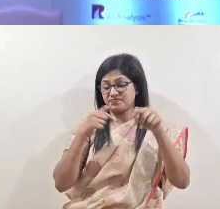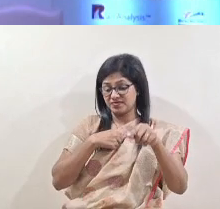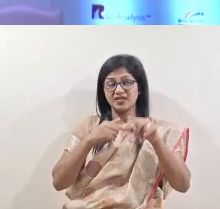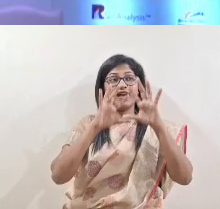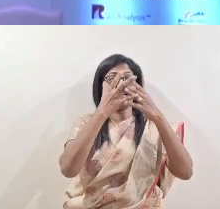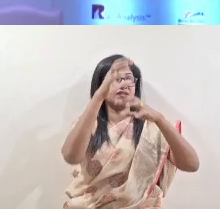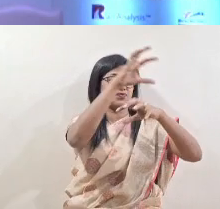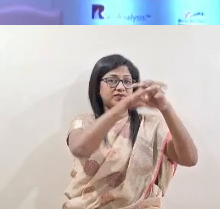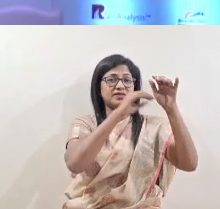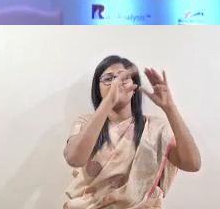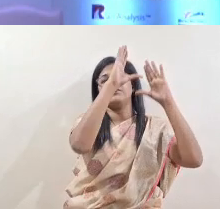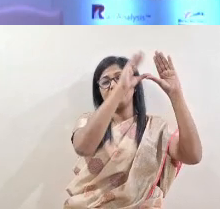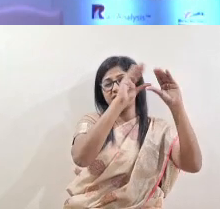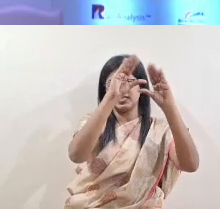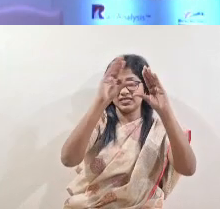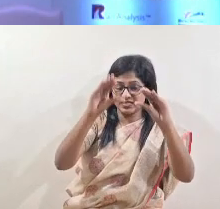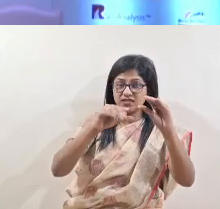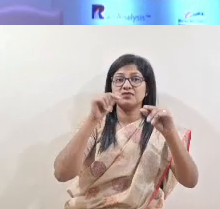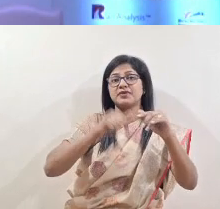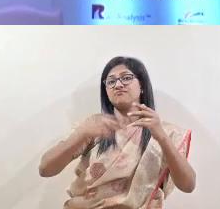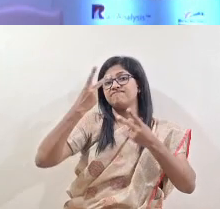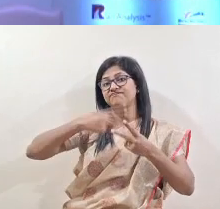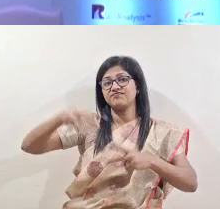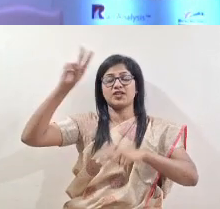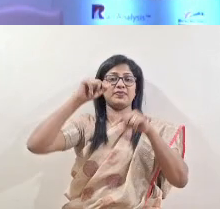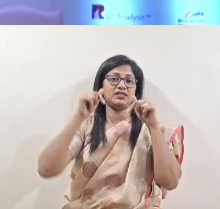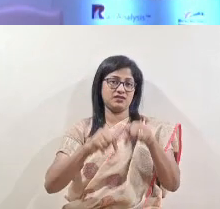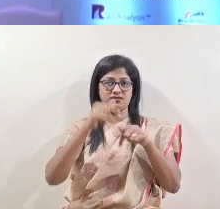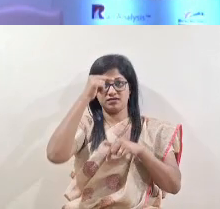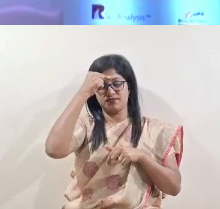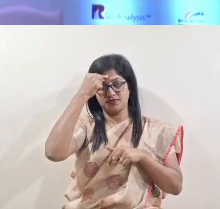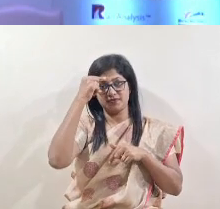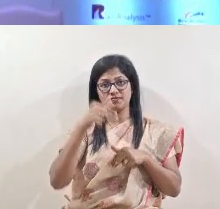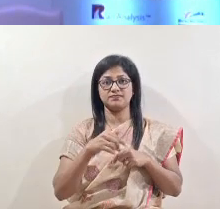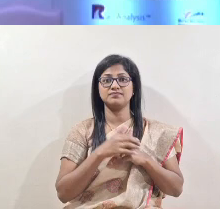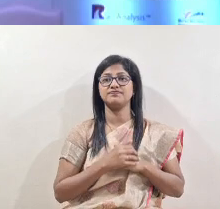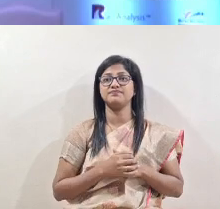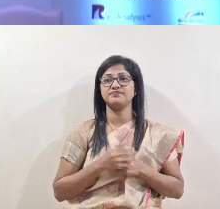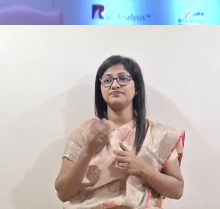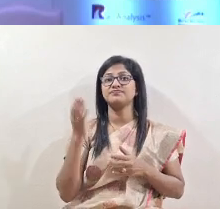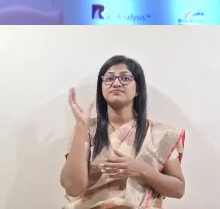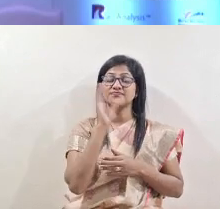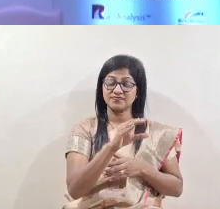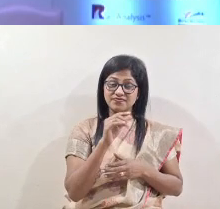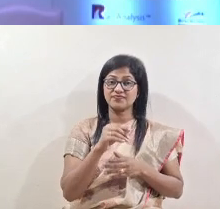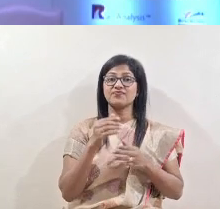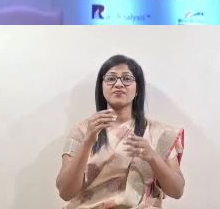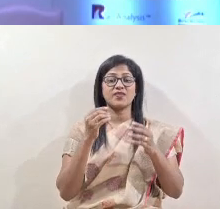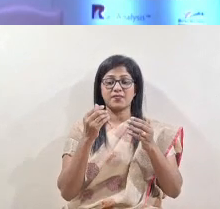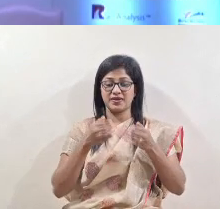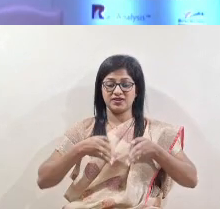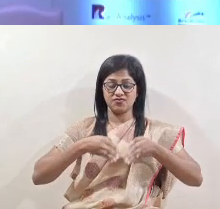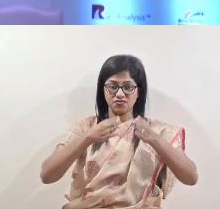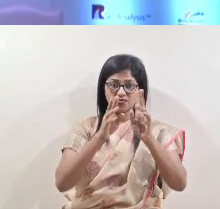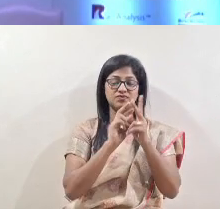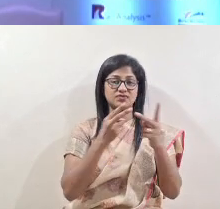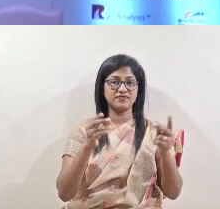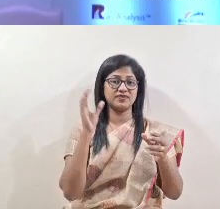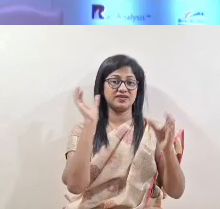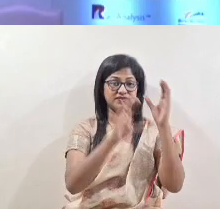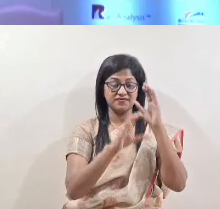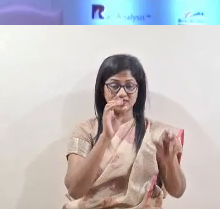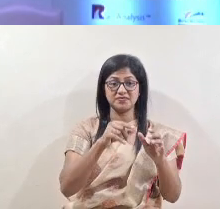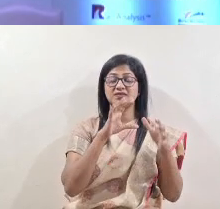the other high-income countries. And while talking about the investments in the roads or any infrastructure, we